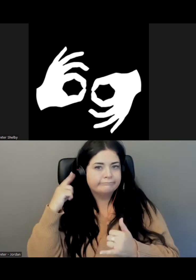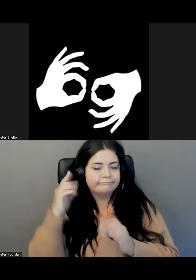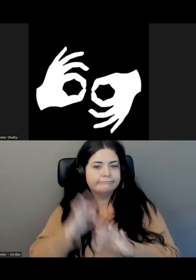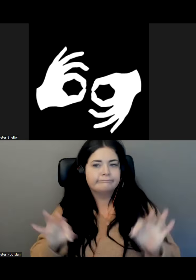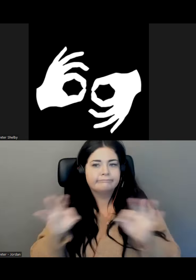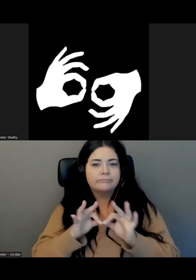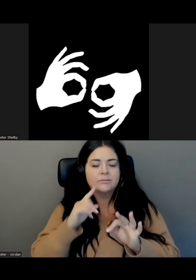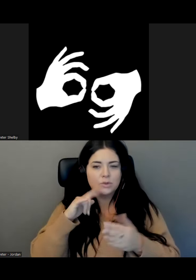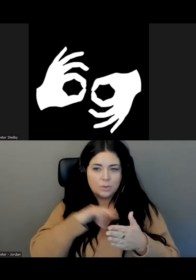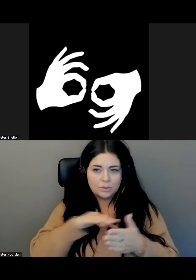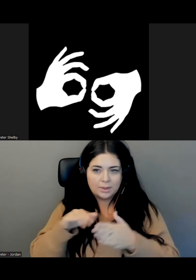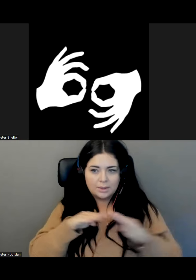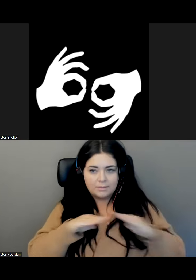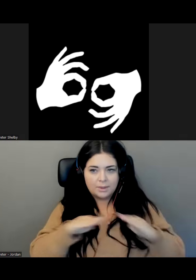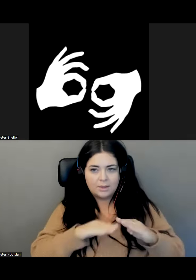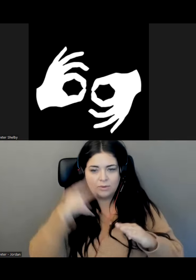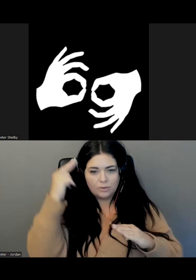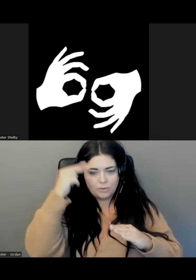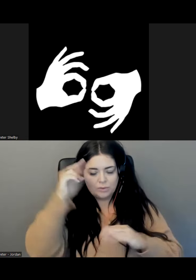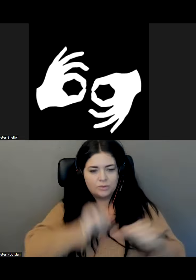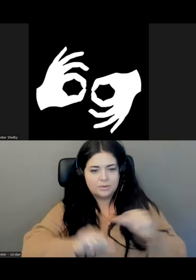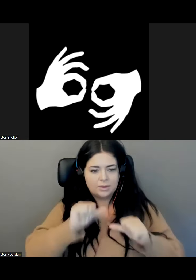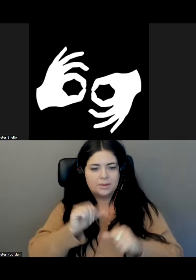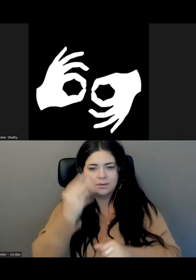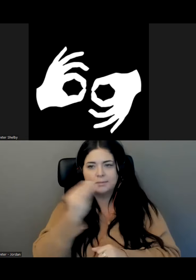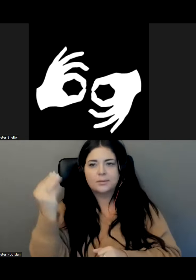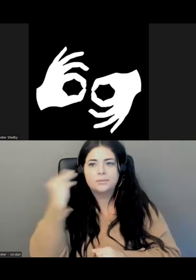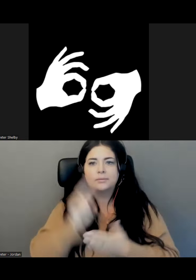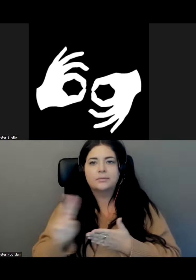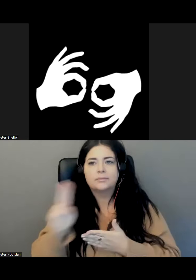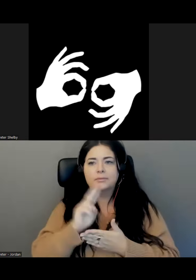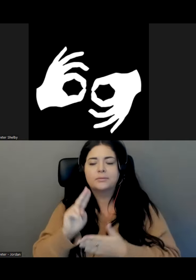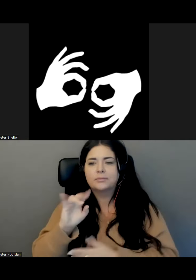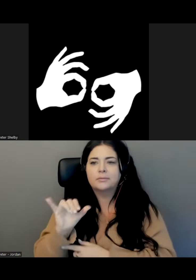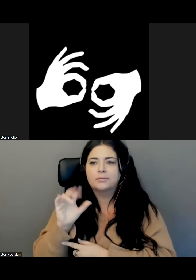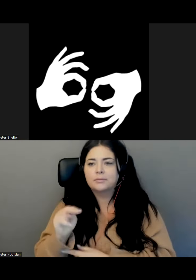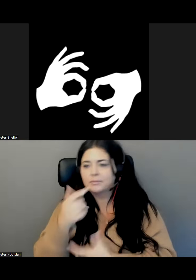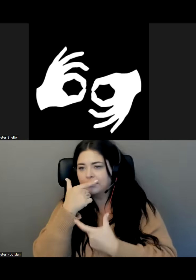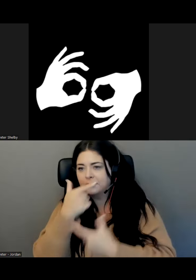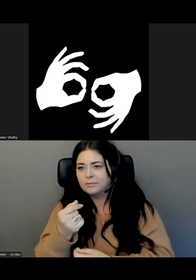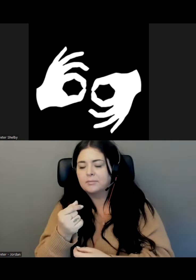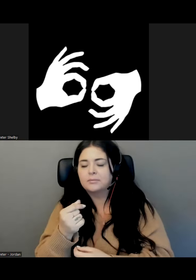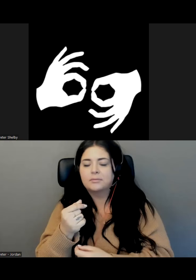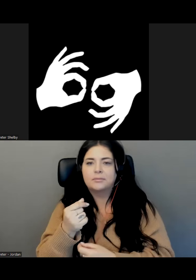behavioral neuroscience at Memorial University, led Ian to his passion for helping people better